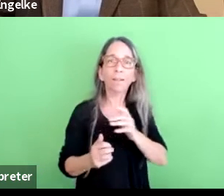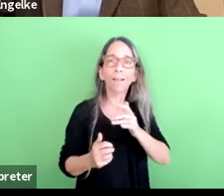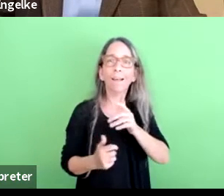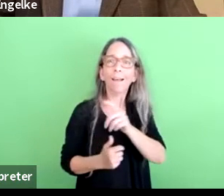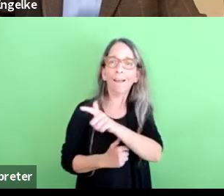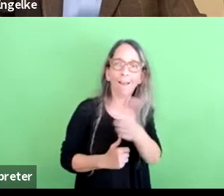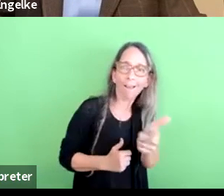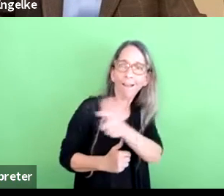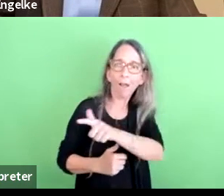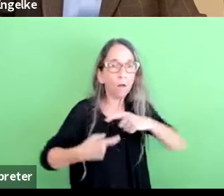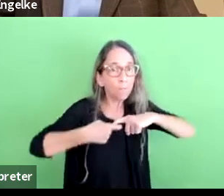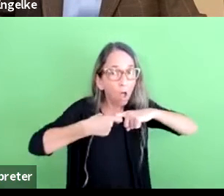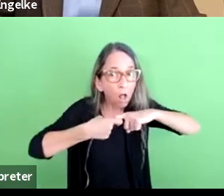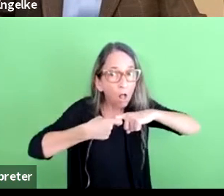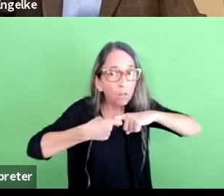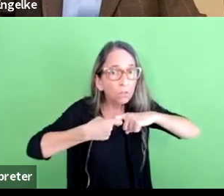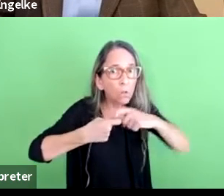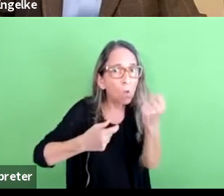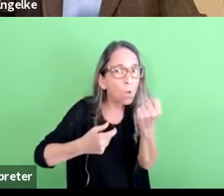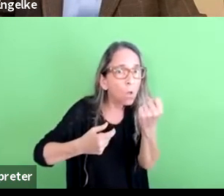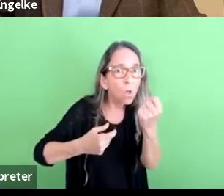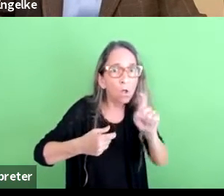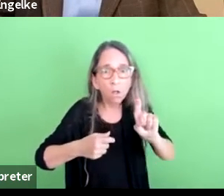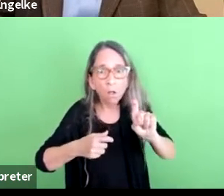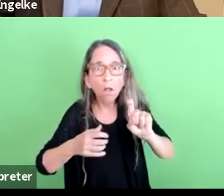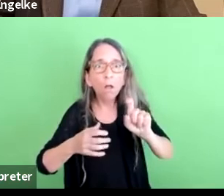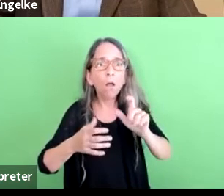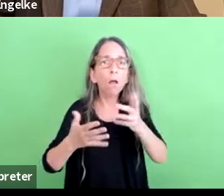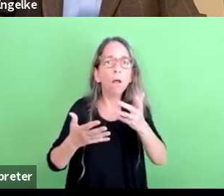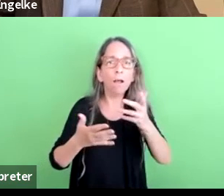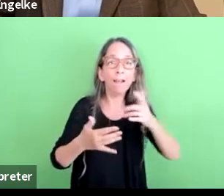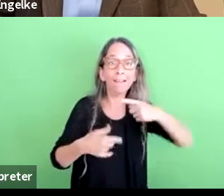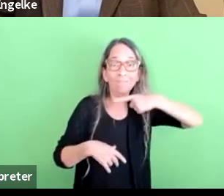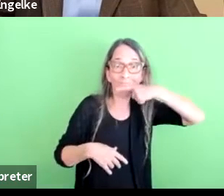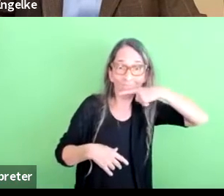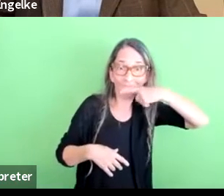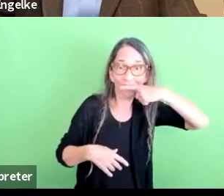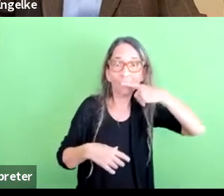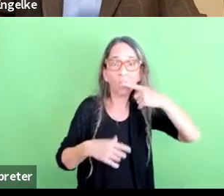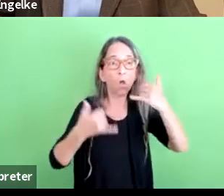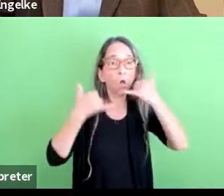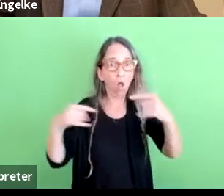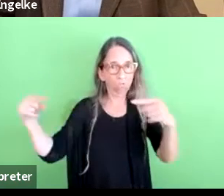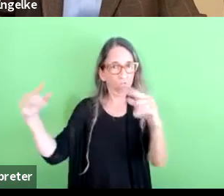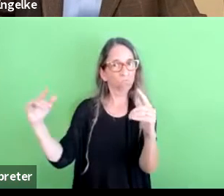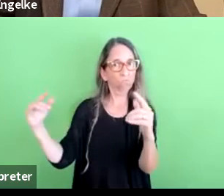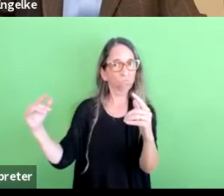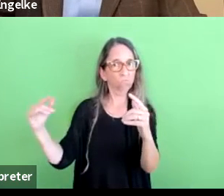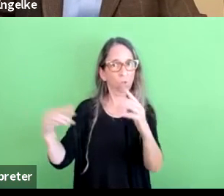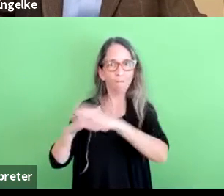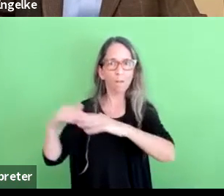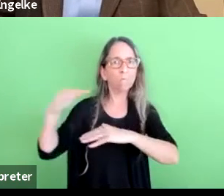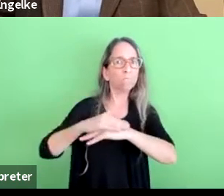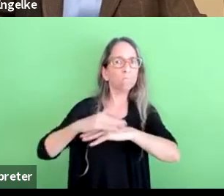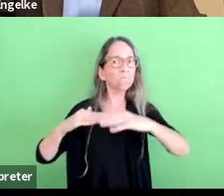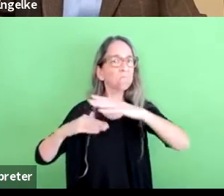when we looked at hearing calling partners, there was a lot of overlap. In some cases, no time between the end of